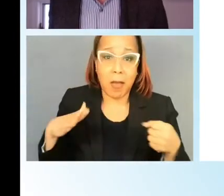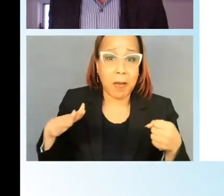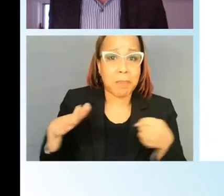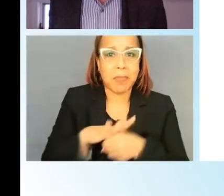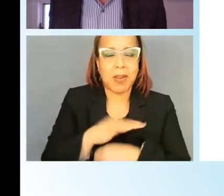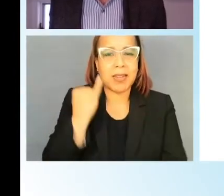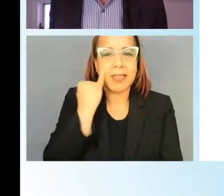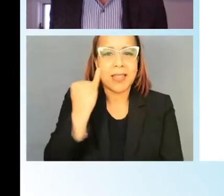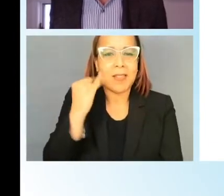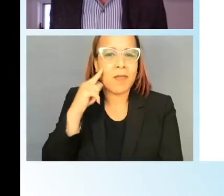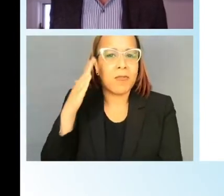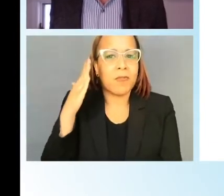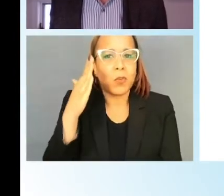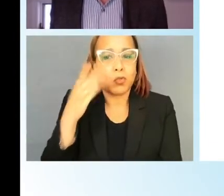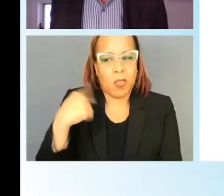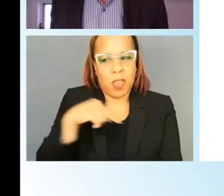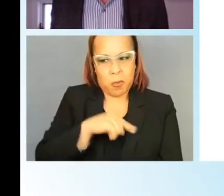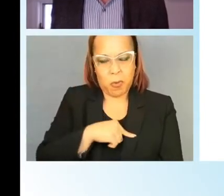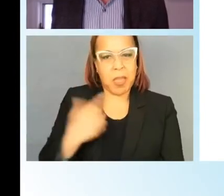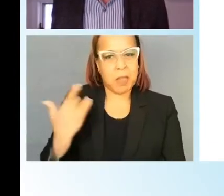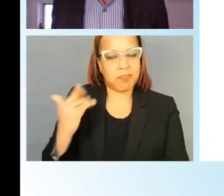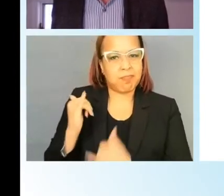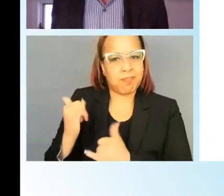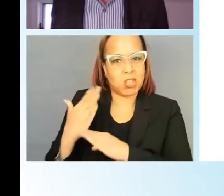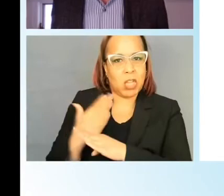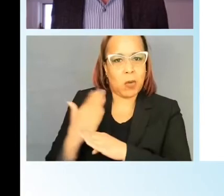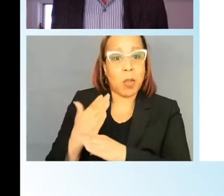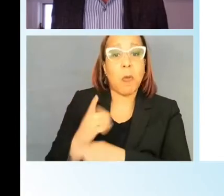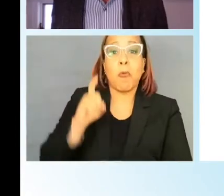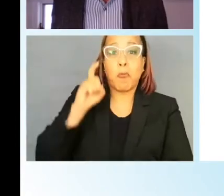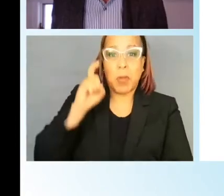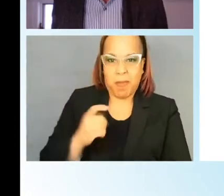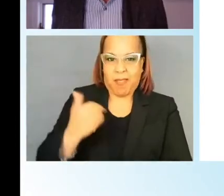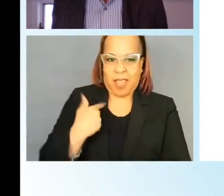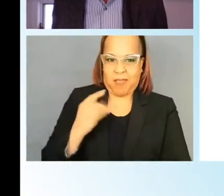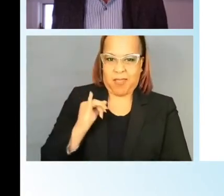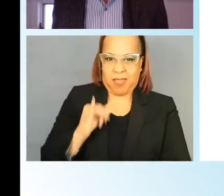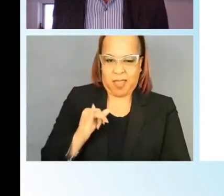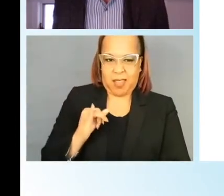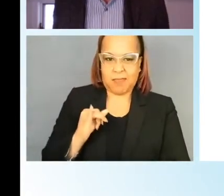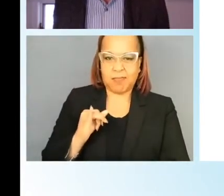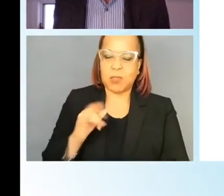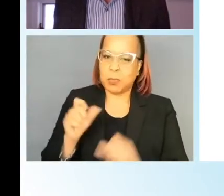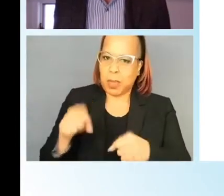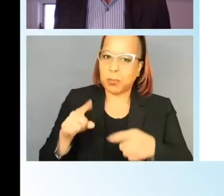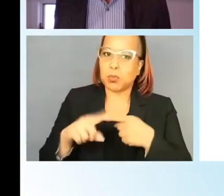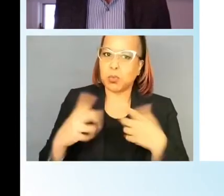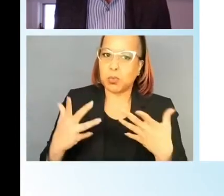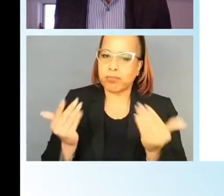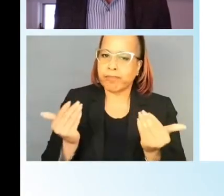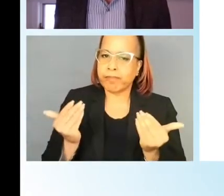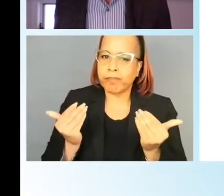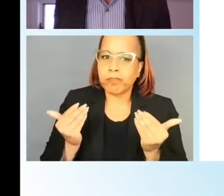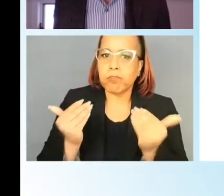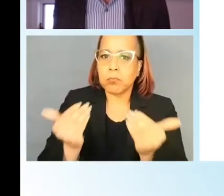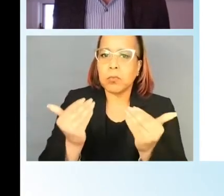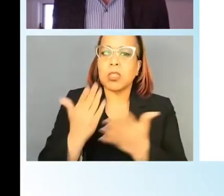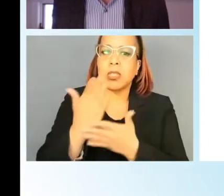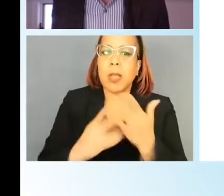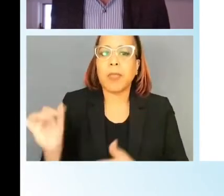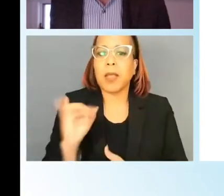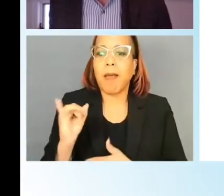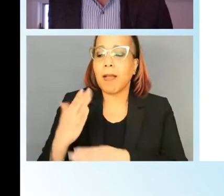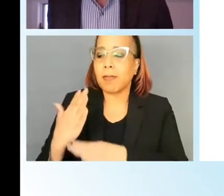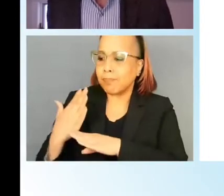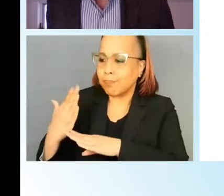the future that we share. We must have that full truth in order to be able to move forward to something like a shared